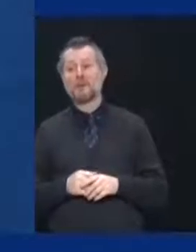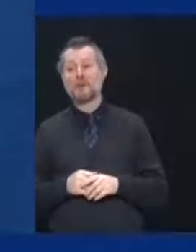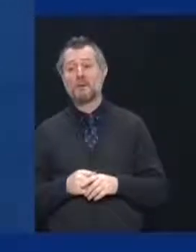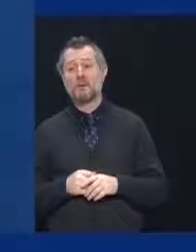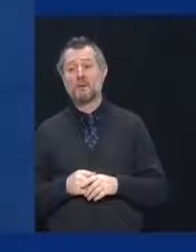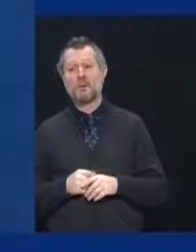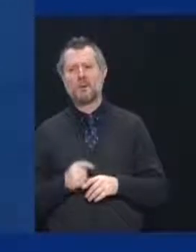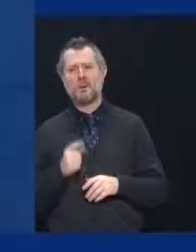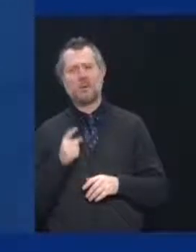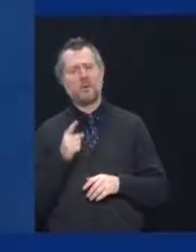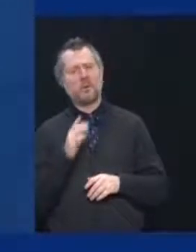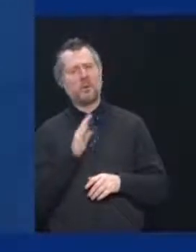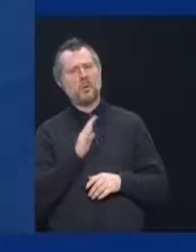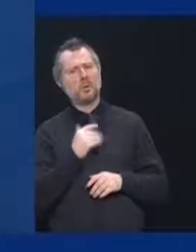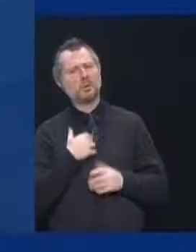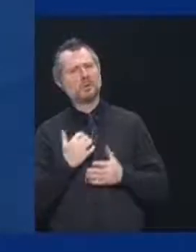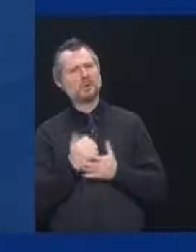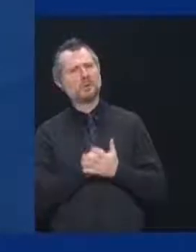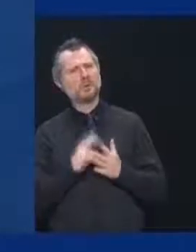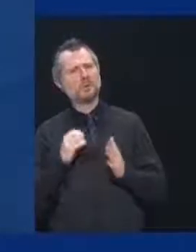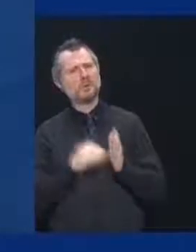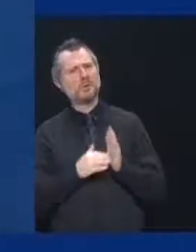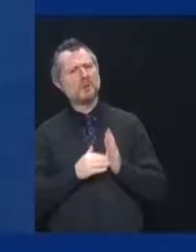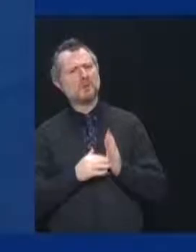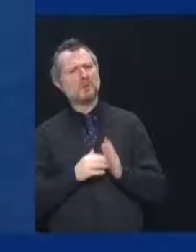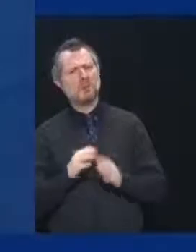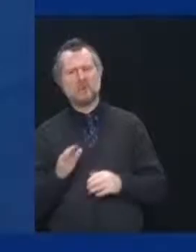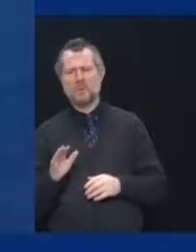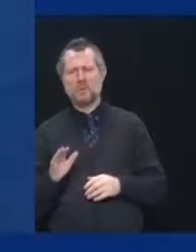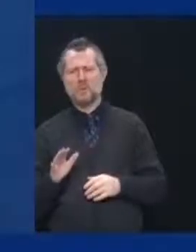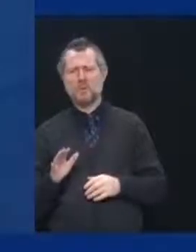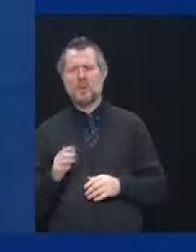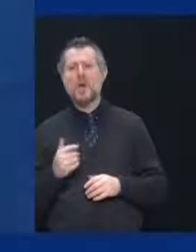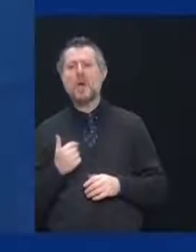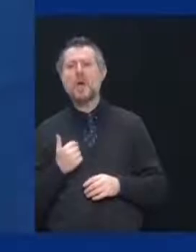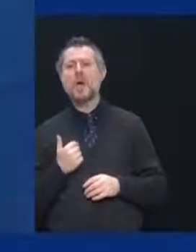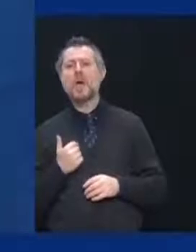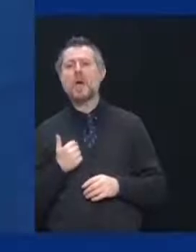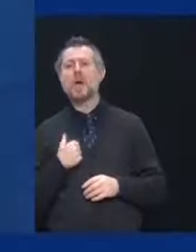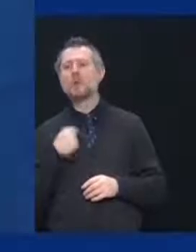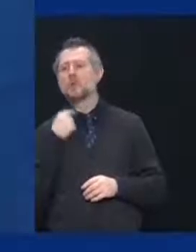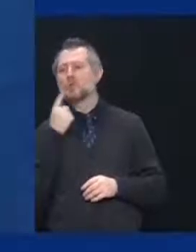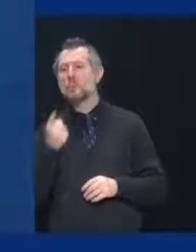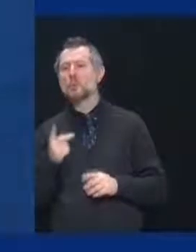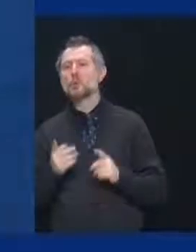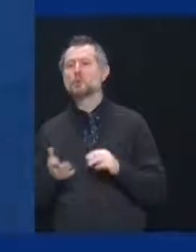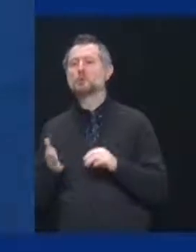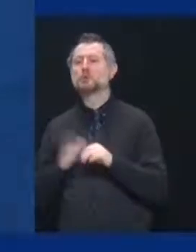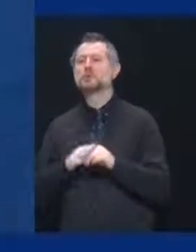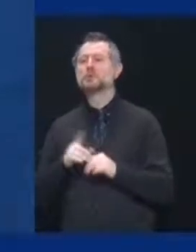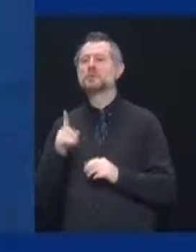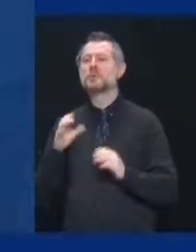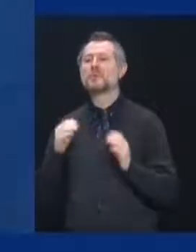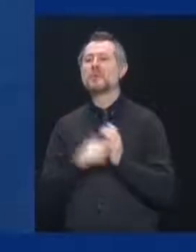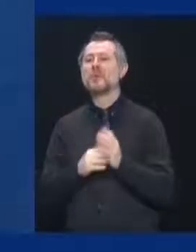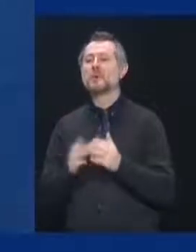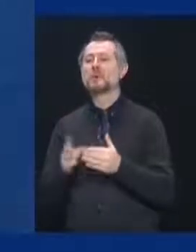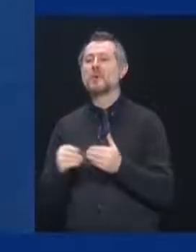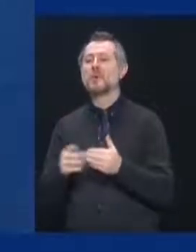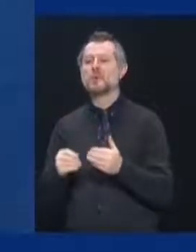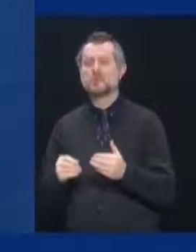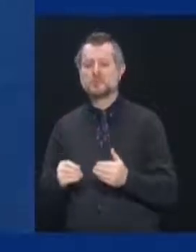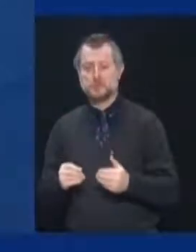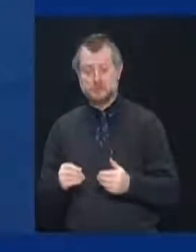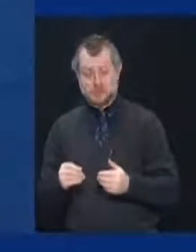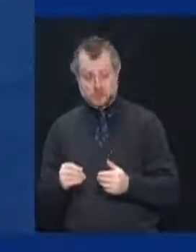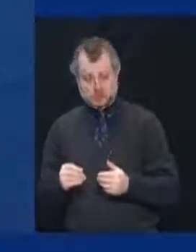don't make $70,000. I told people I made $100,000. Yeah, but under penalty of perjury,